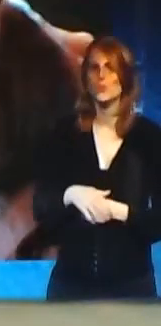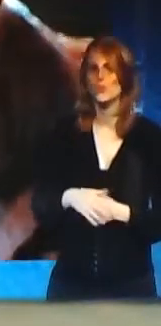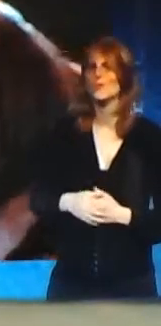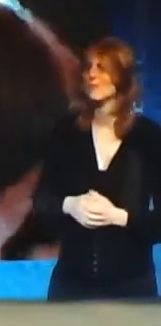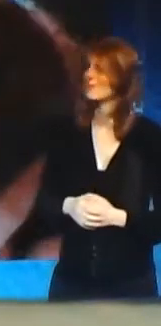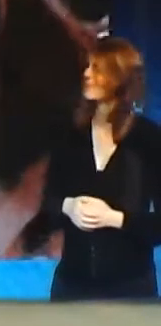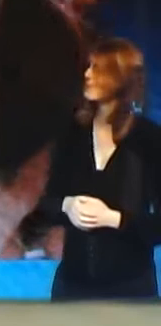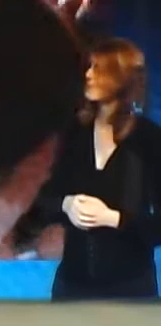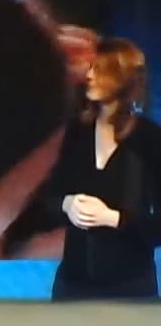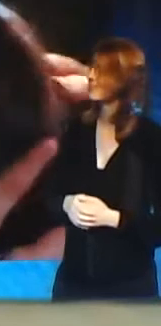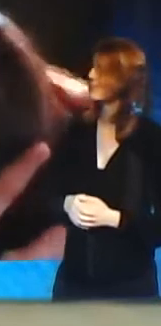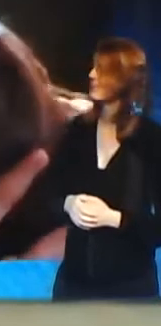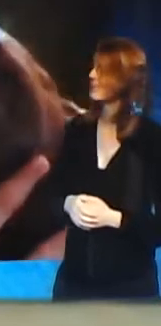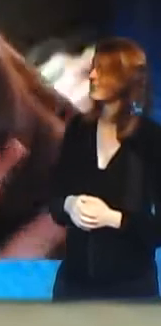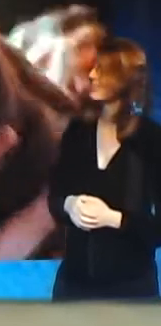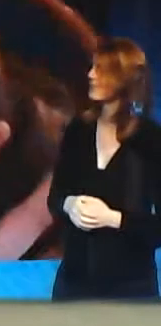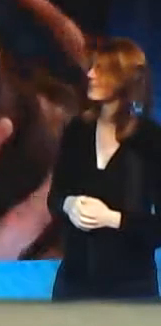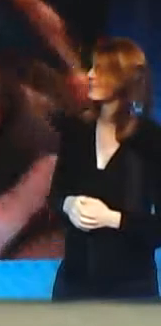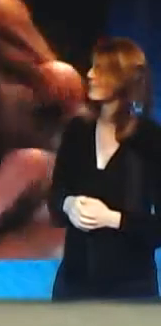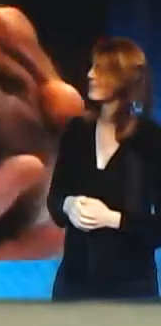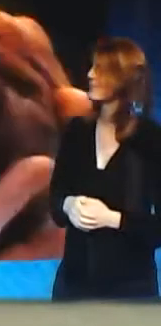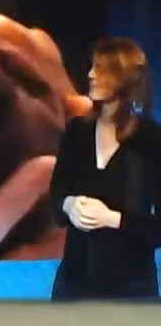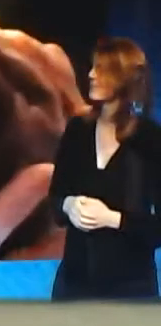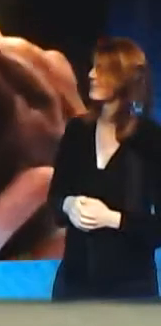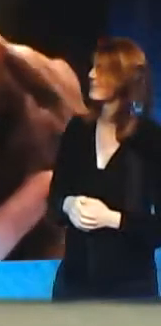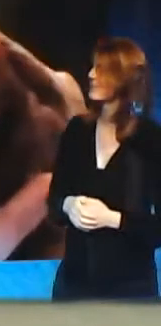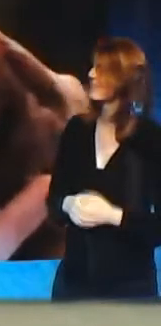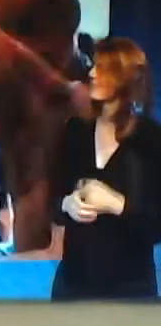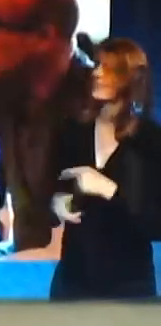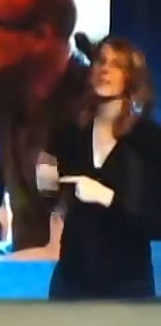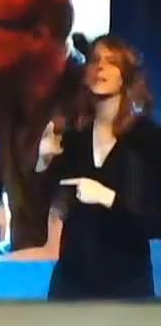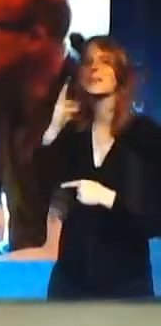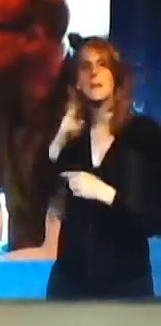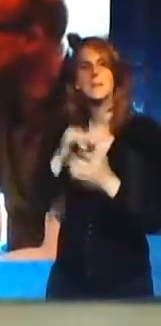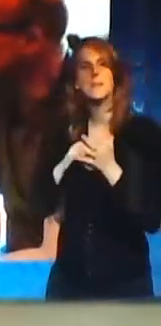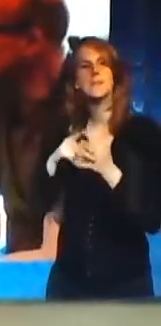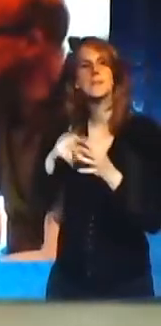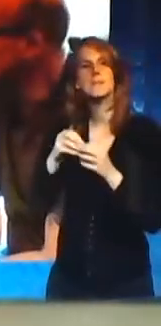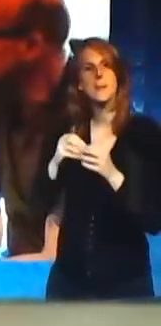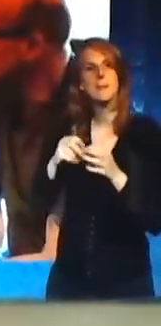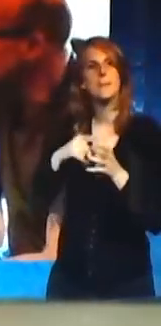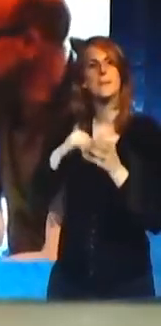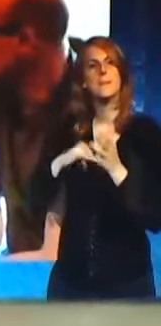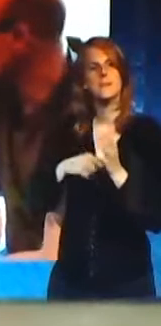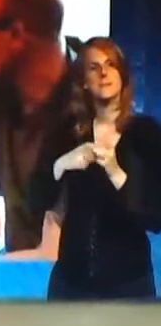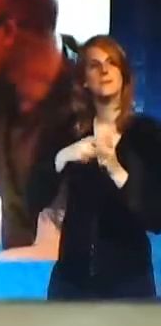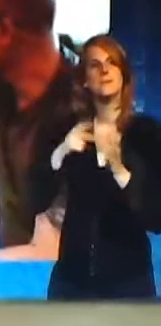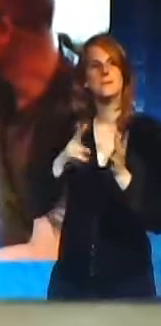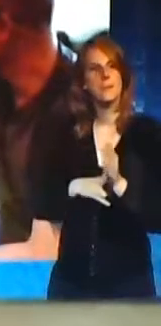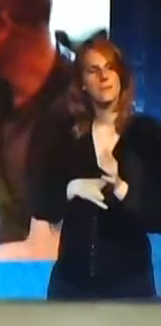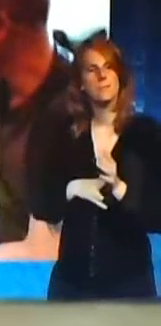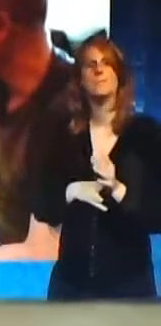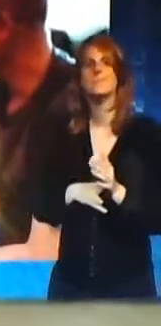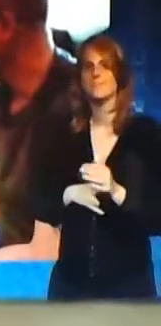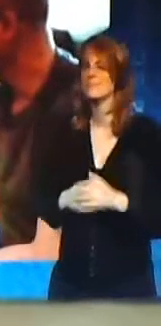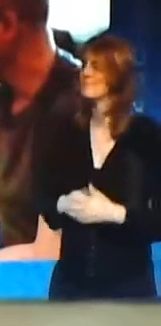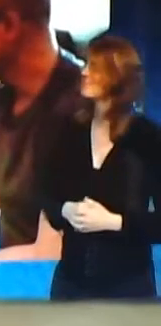softness. I used to farm them in this country. Called Sebastian.